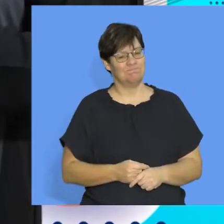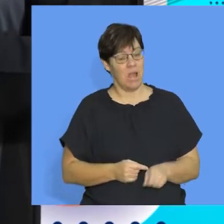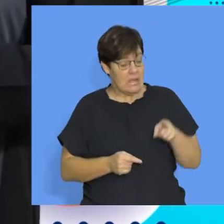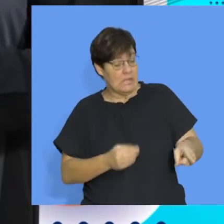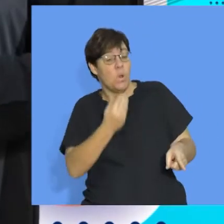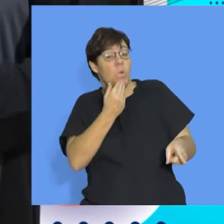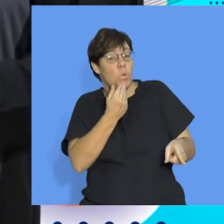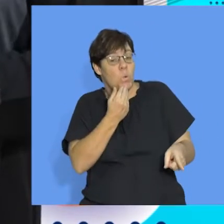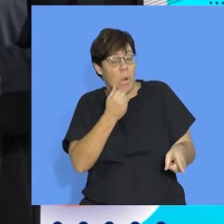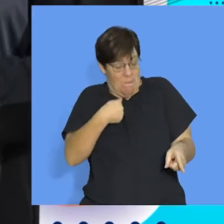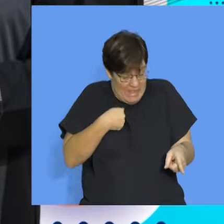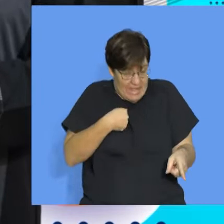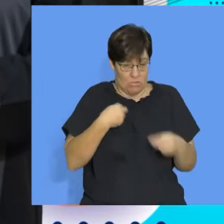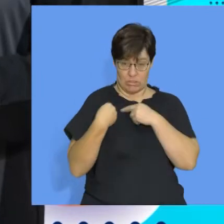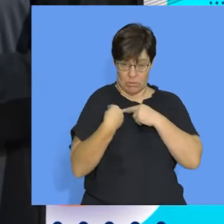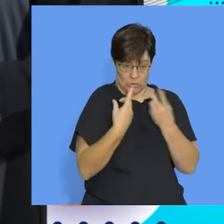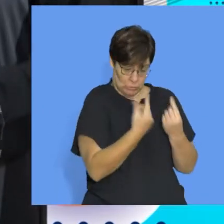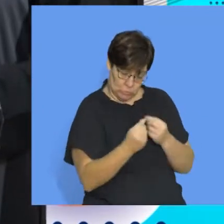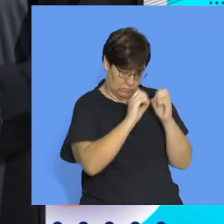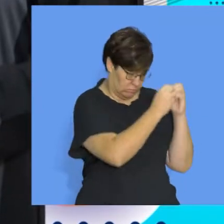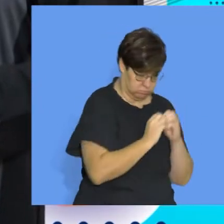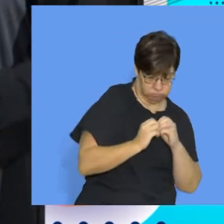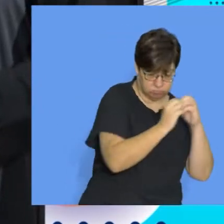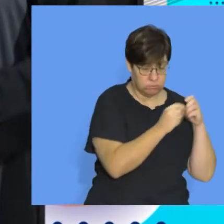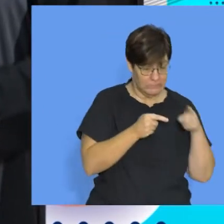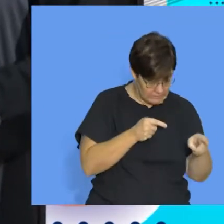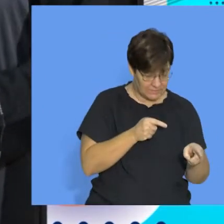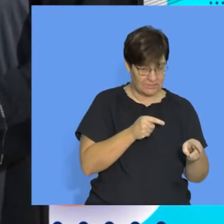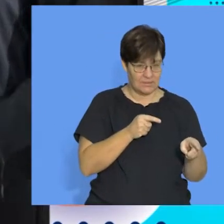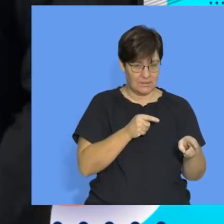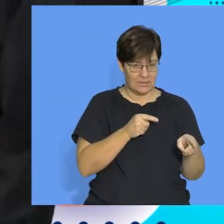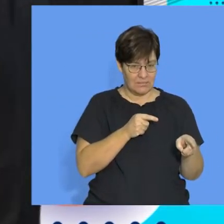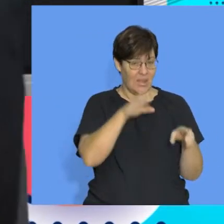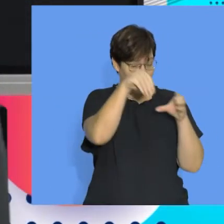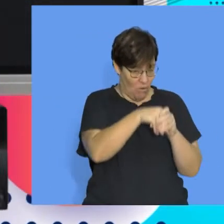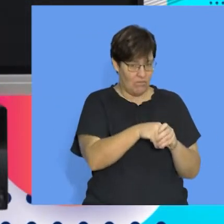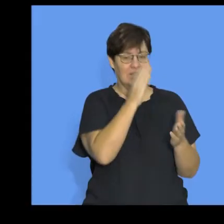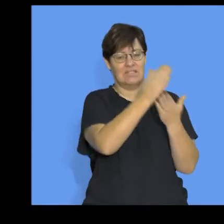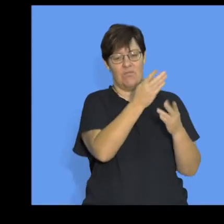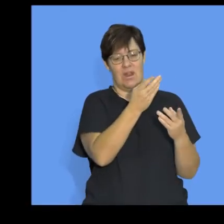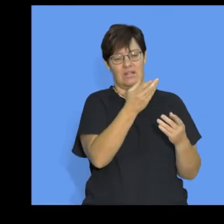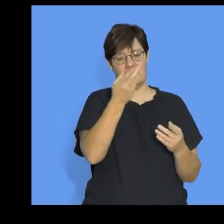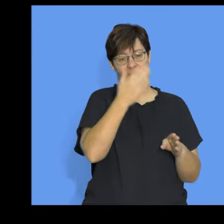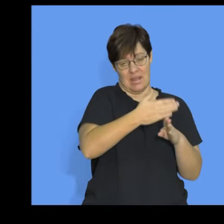directly involved in the making of the product. Okay? Keep that in mind.